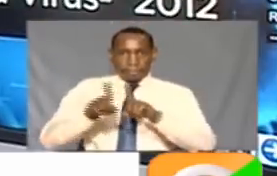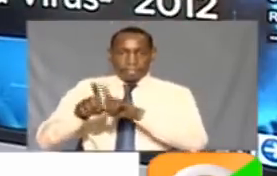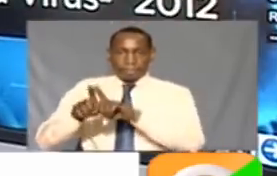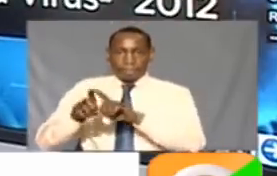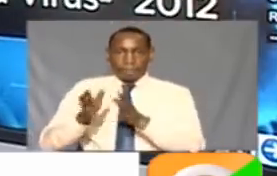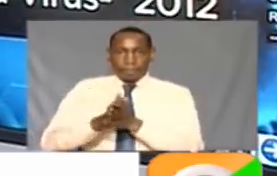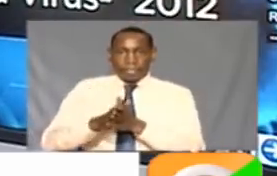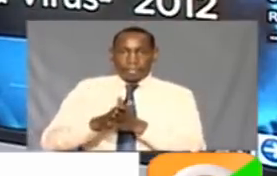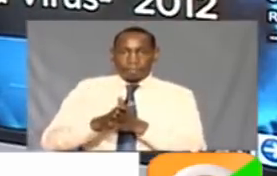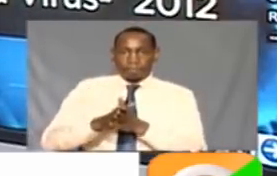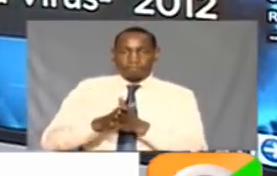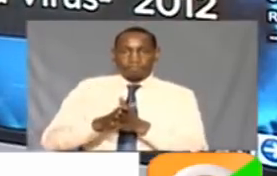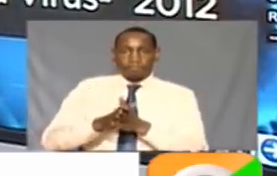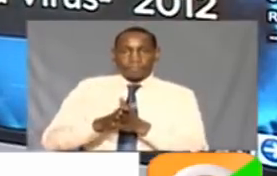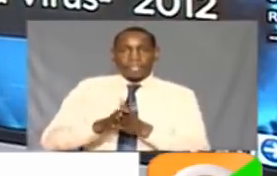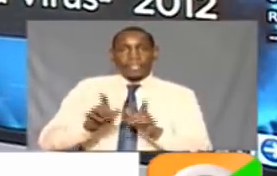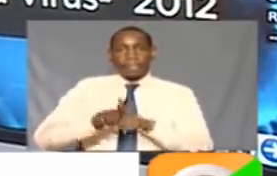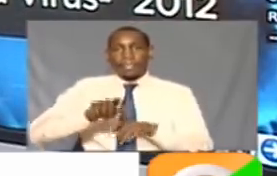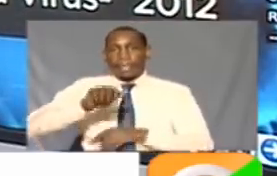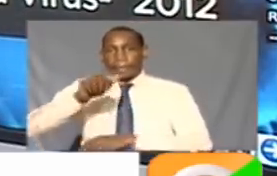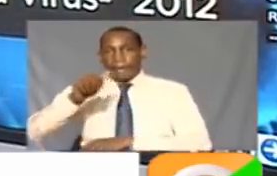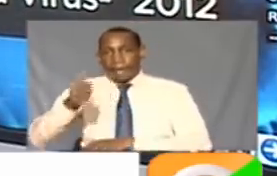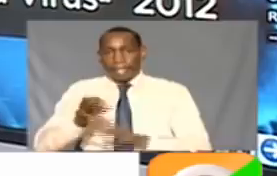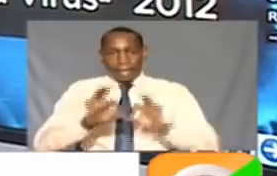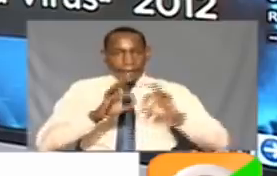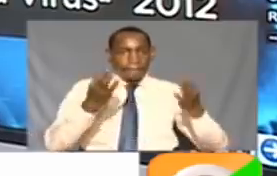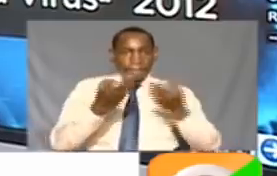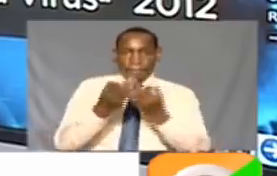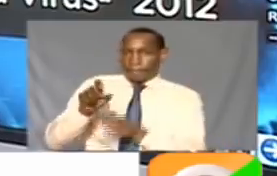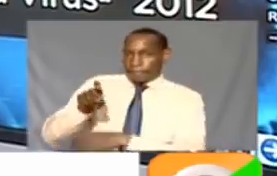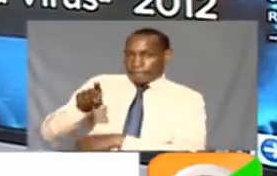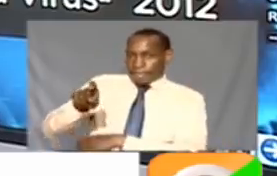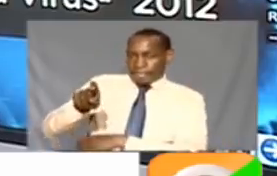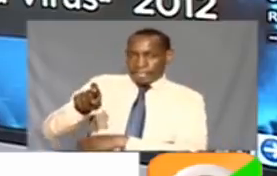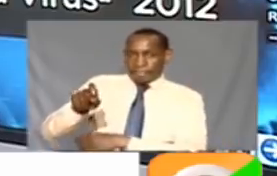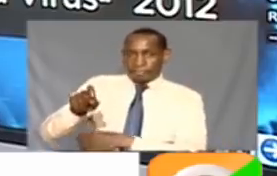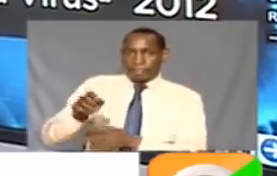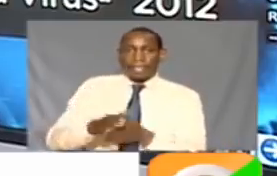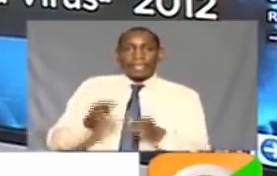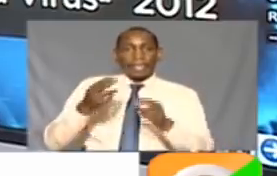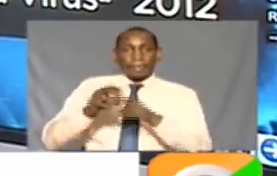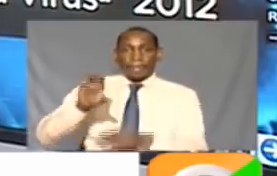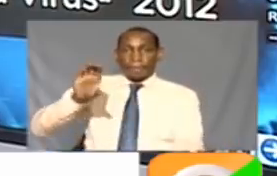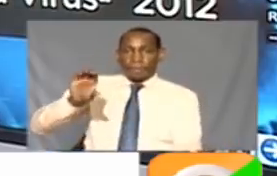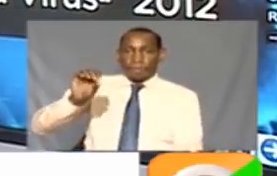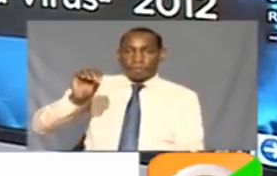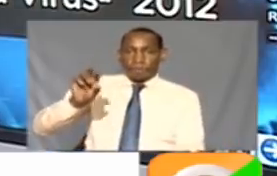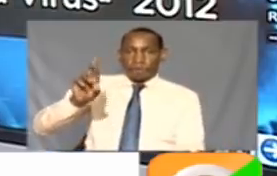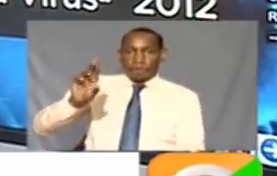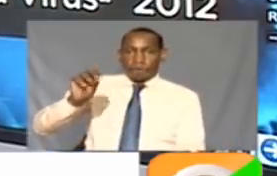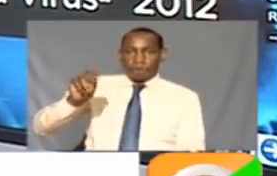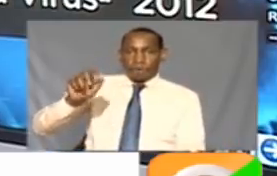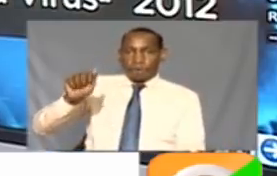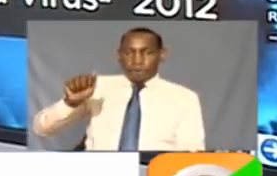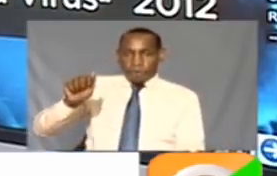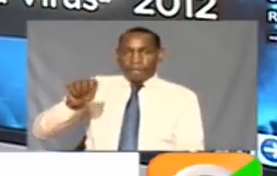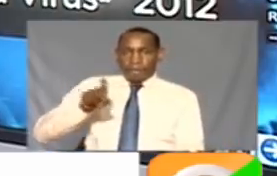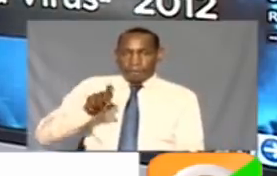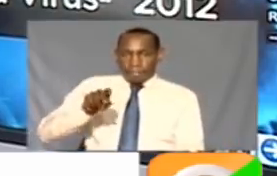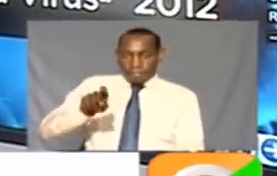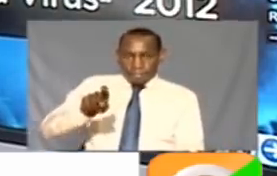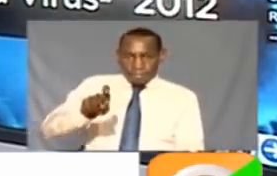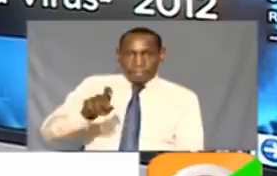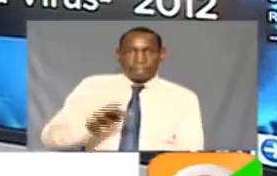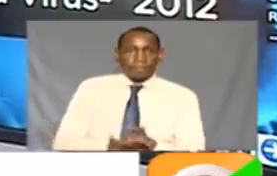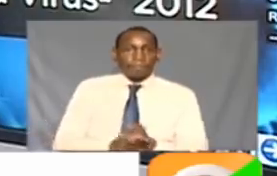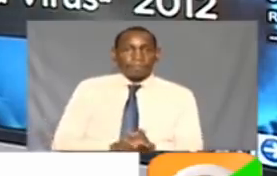electron microscope. Now, there is actually a family of viruses. They're called coronaviruses. They cause respiratory and